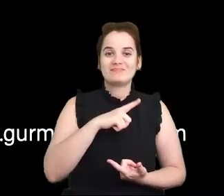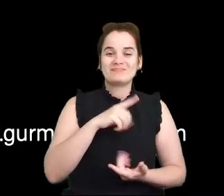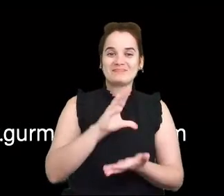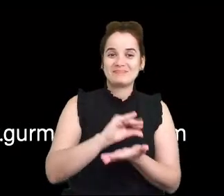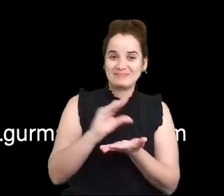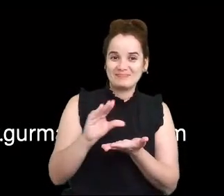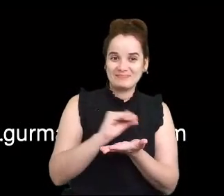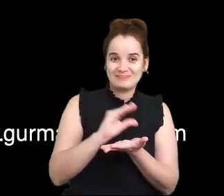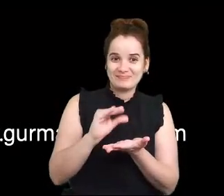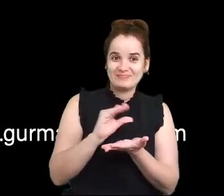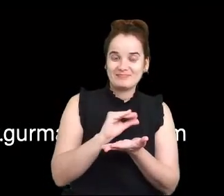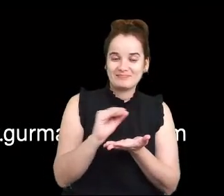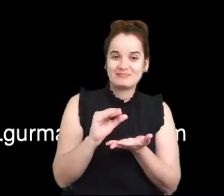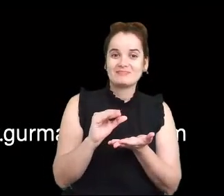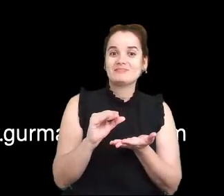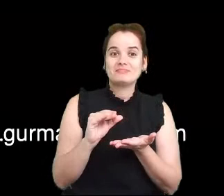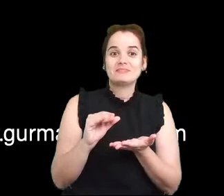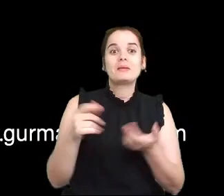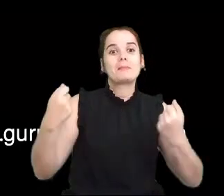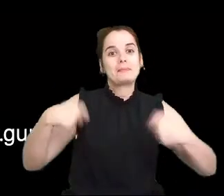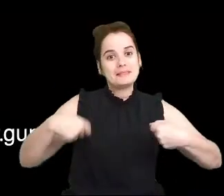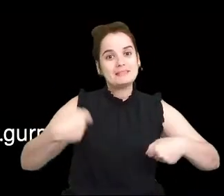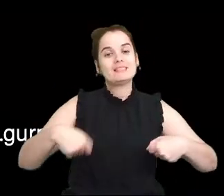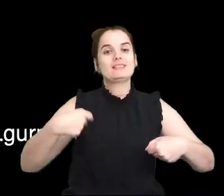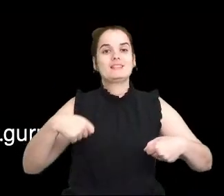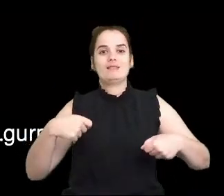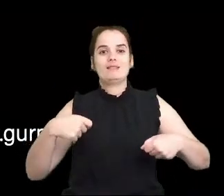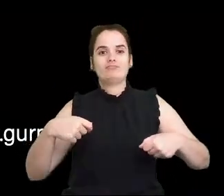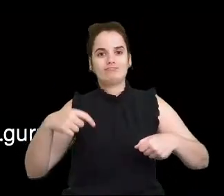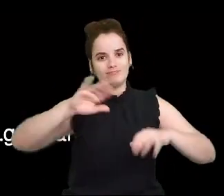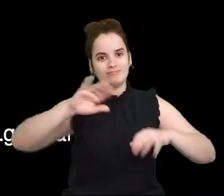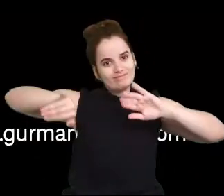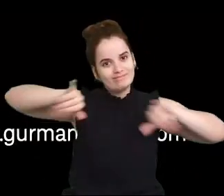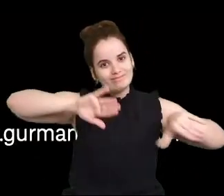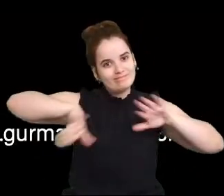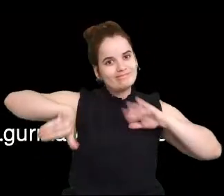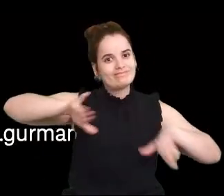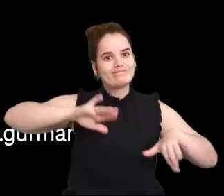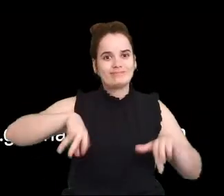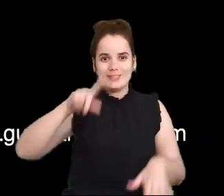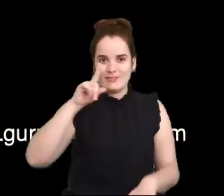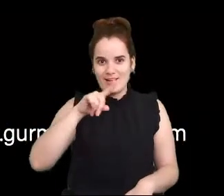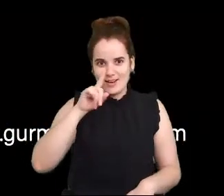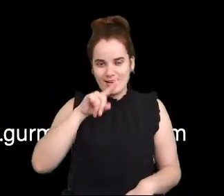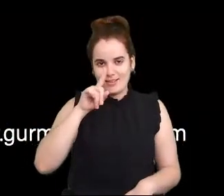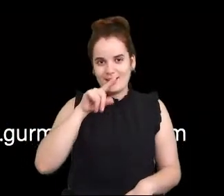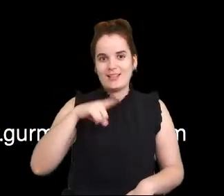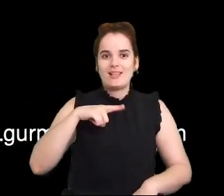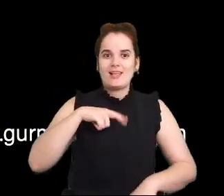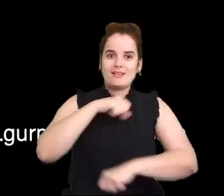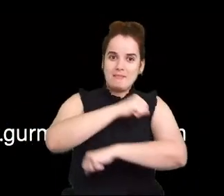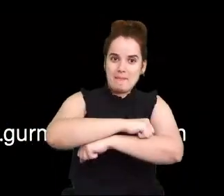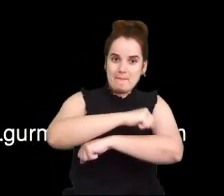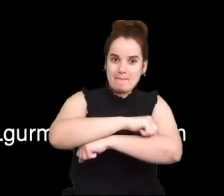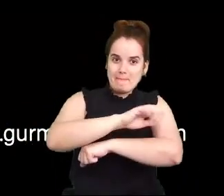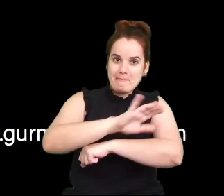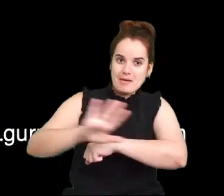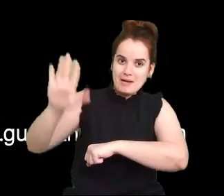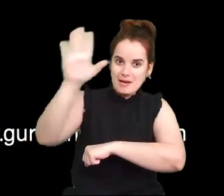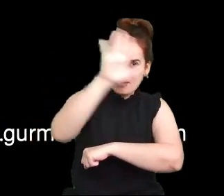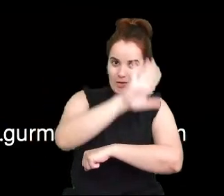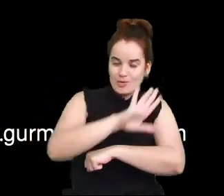dashboards. Dashboards, for example, end up showing too much. We have